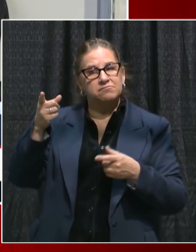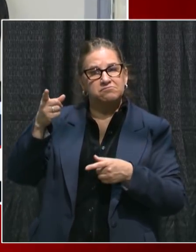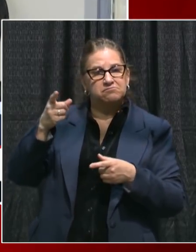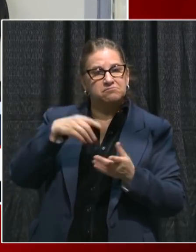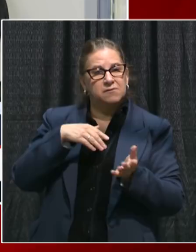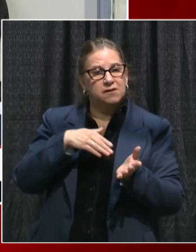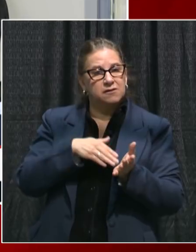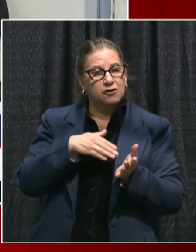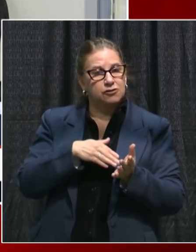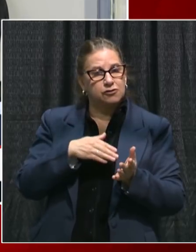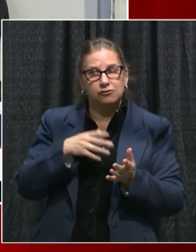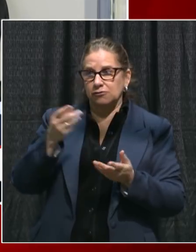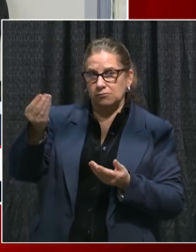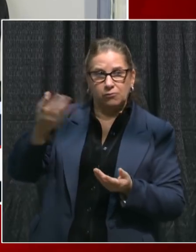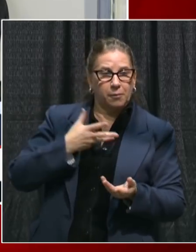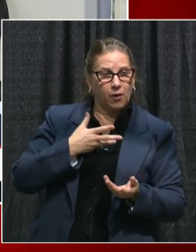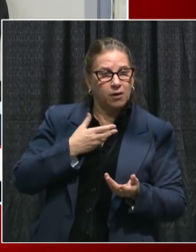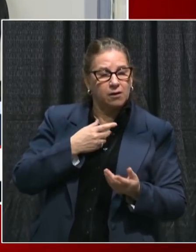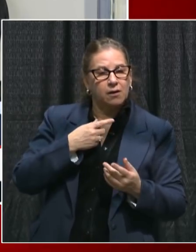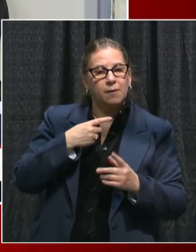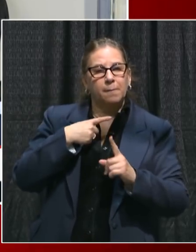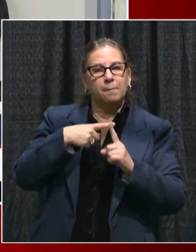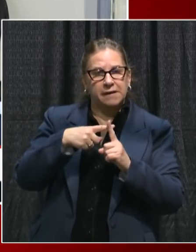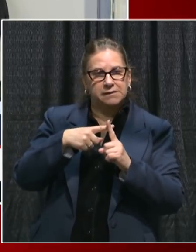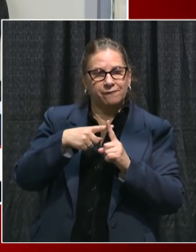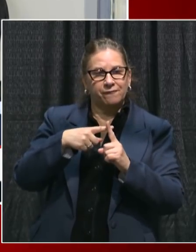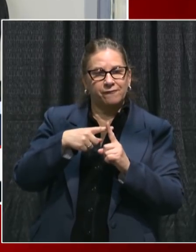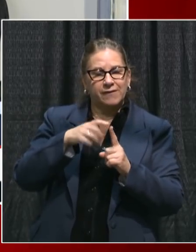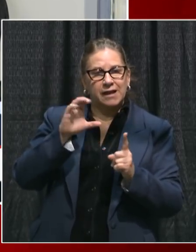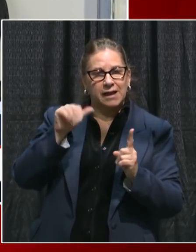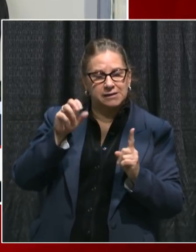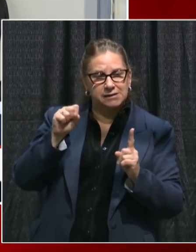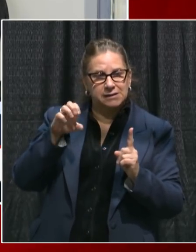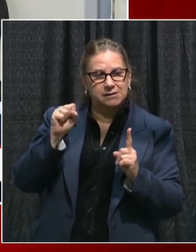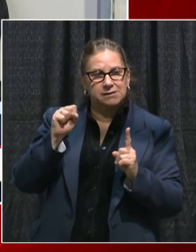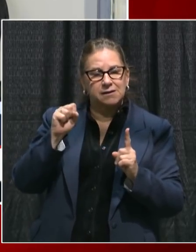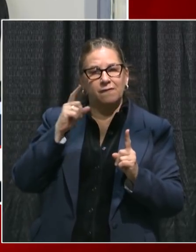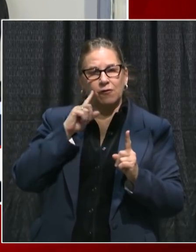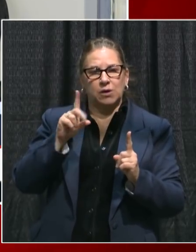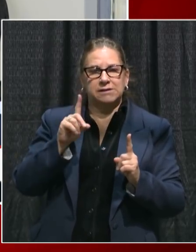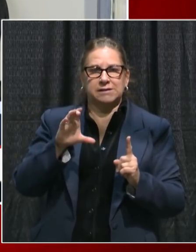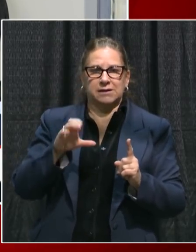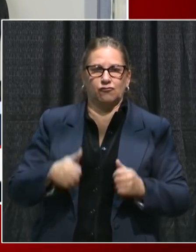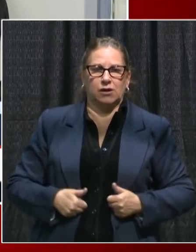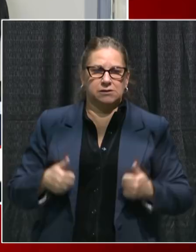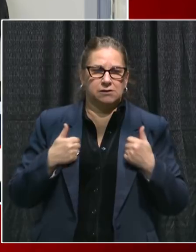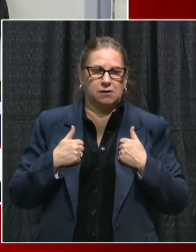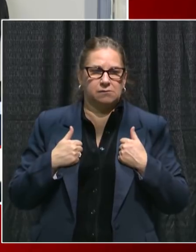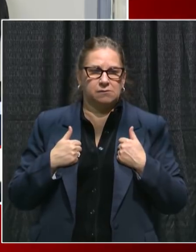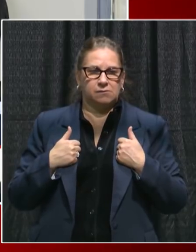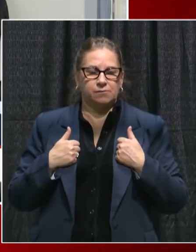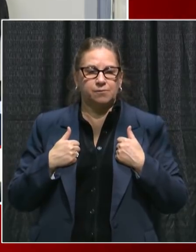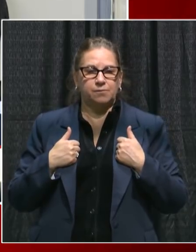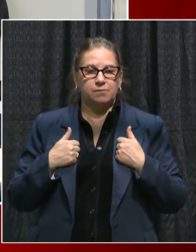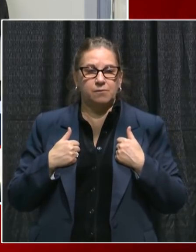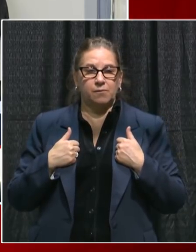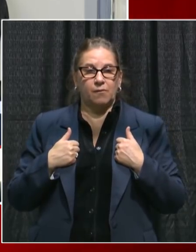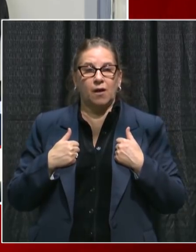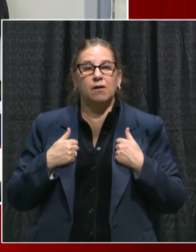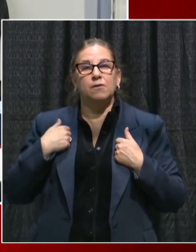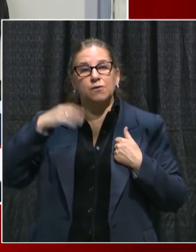that occur in district residents. However, we have visibility on all admissions in